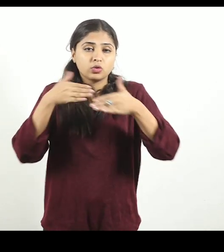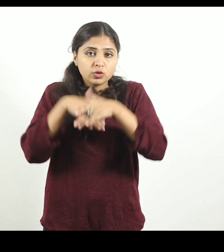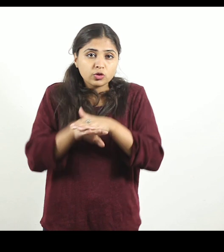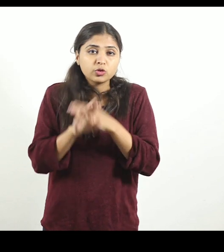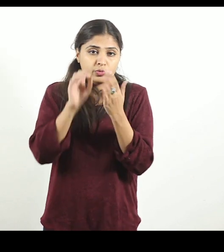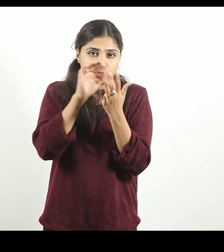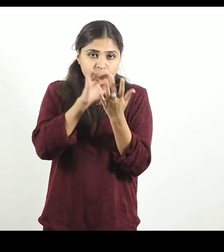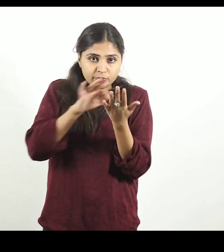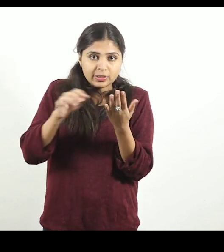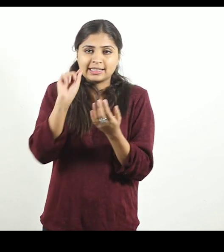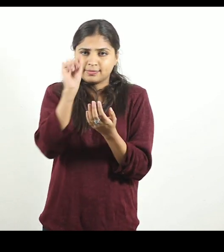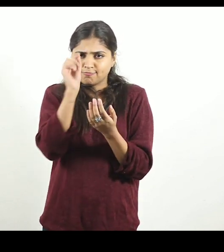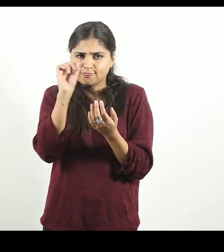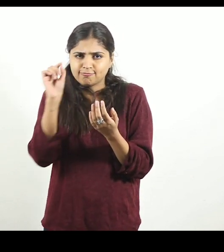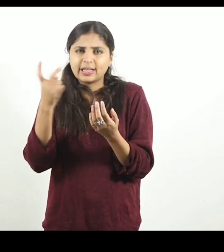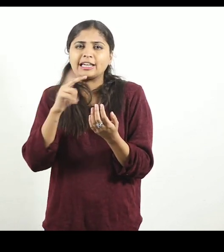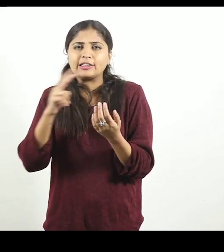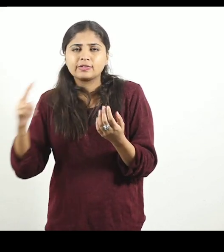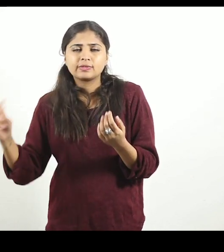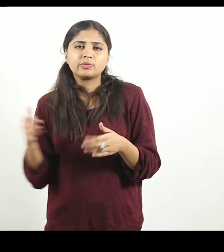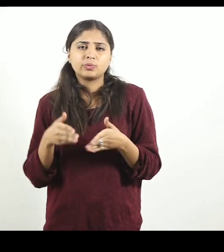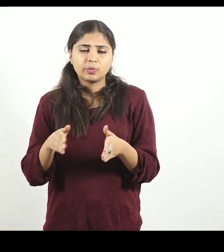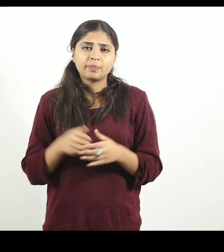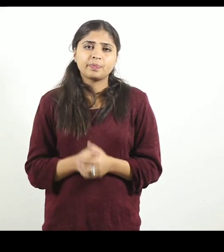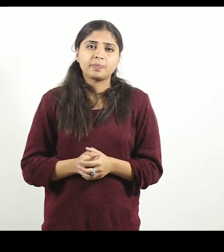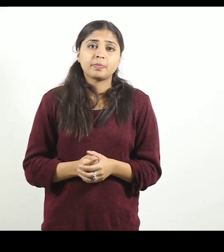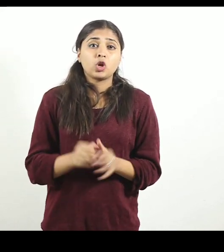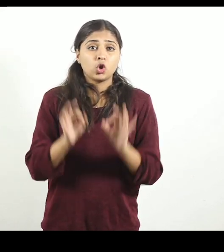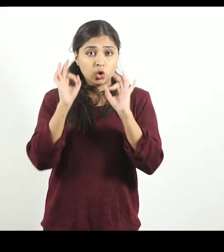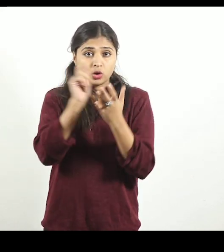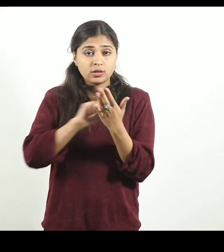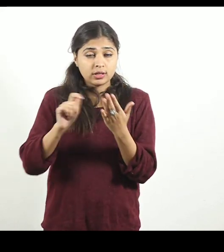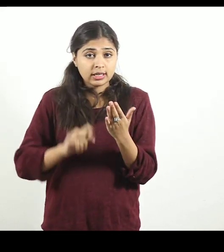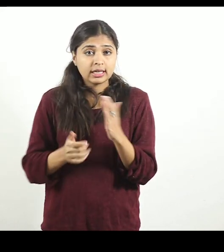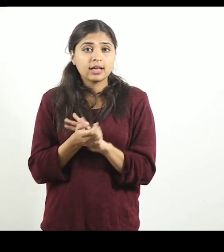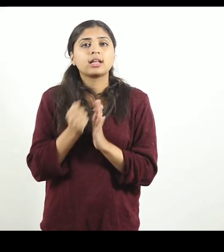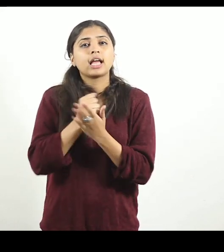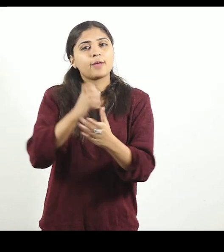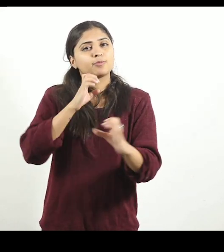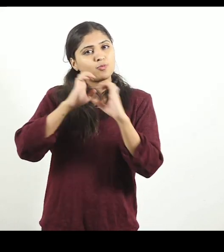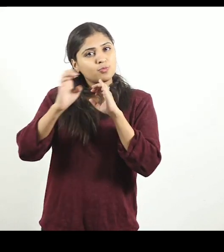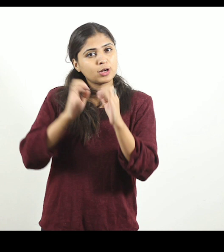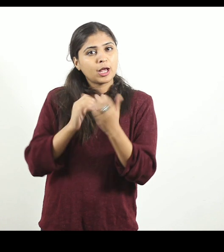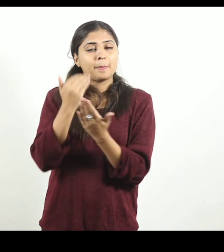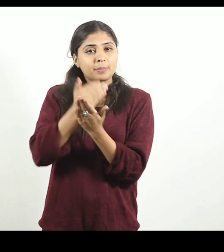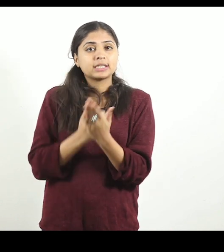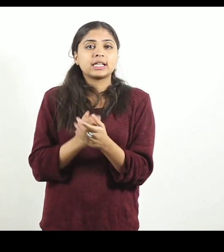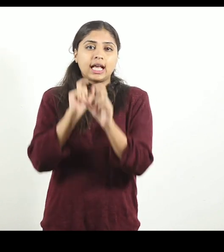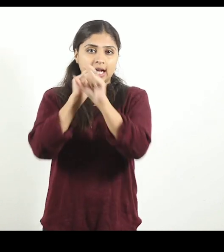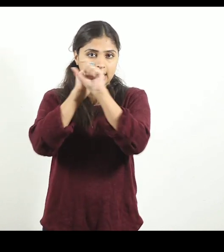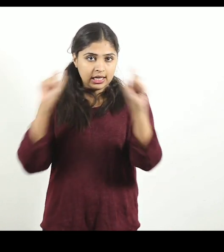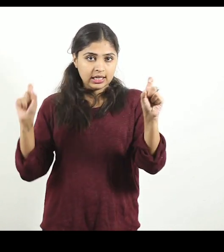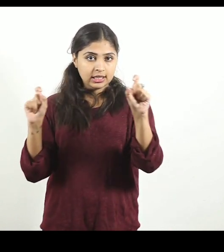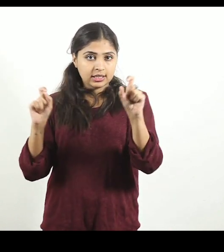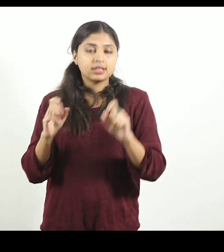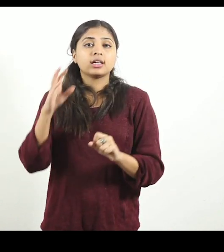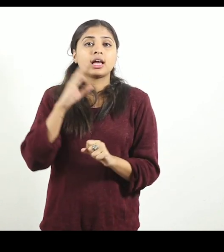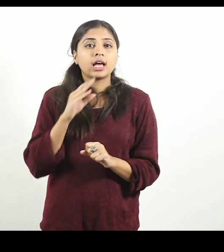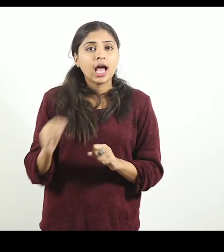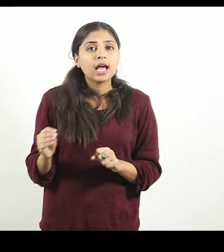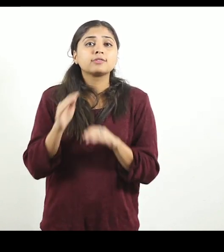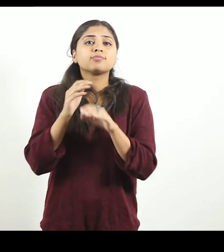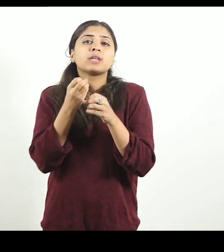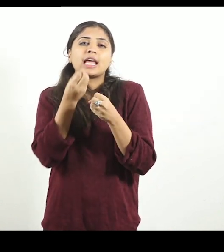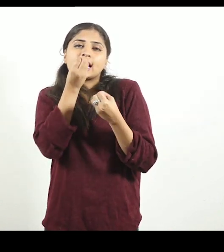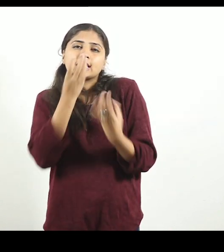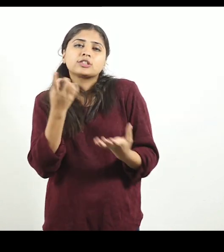Writing is a medium of communication that represents language through the inscription of signs and symbols. Good writing skills allow you to communicate